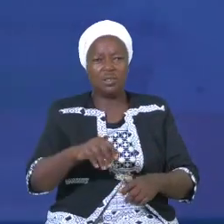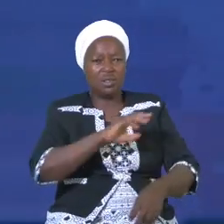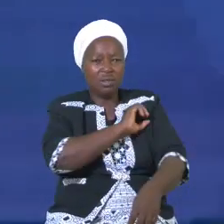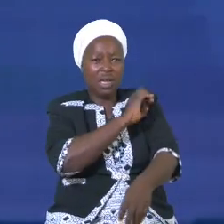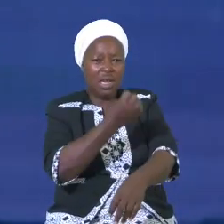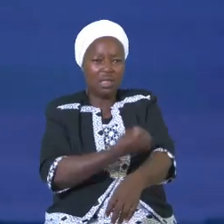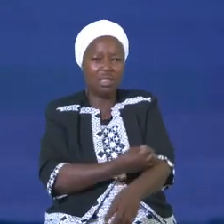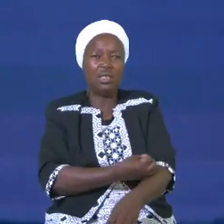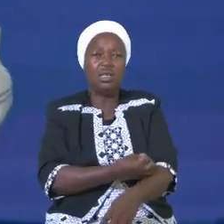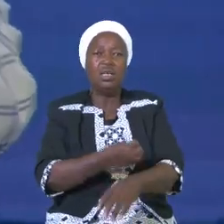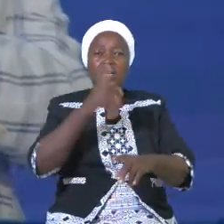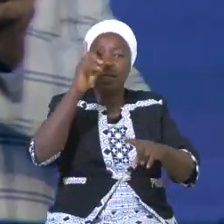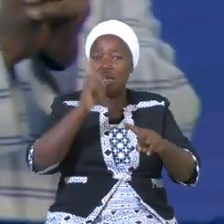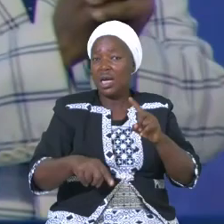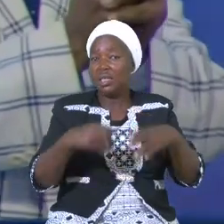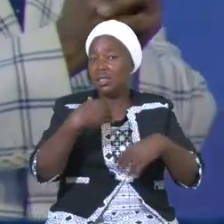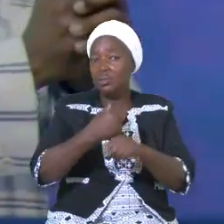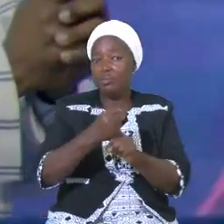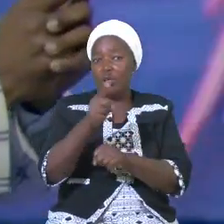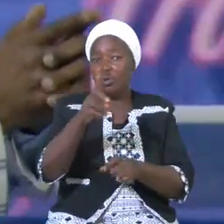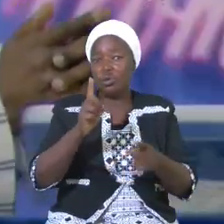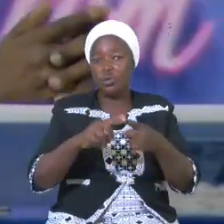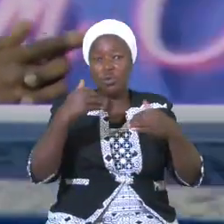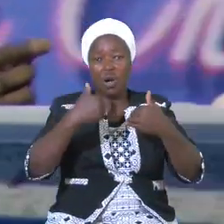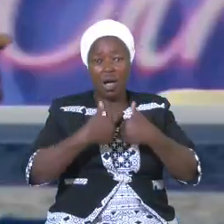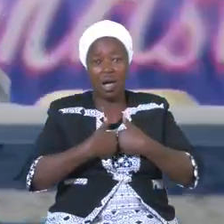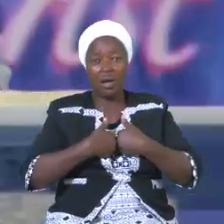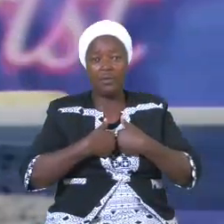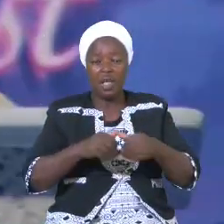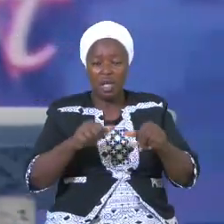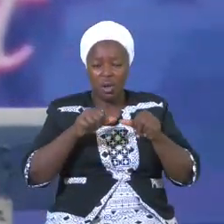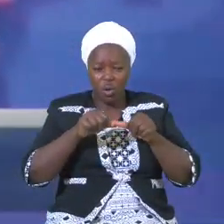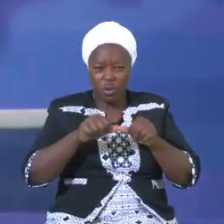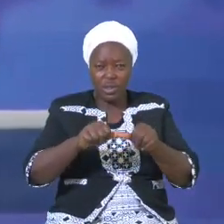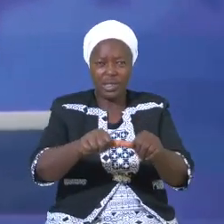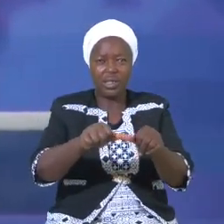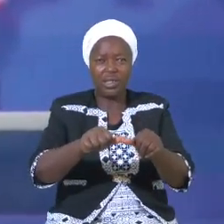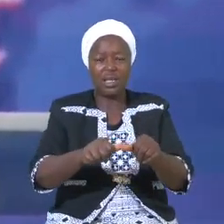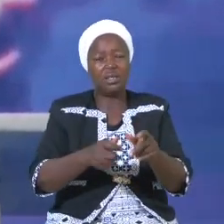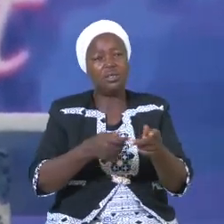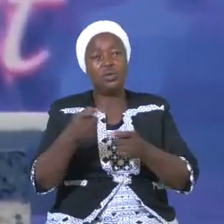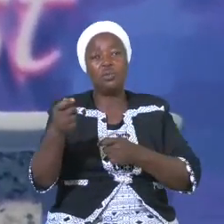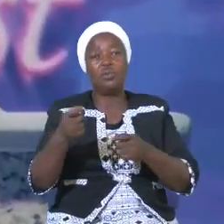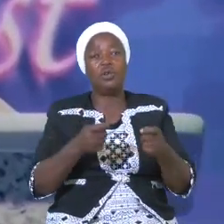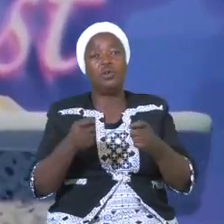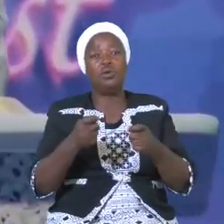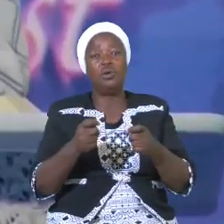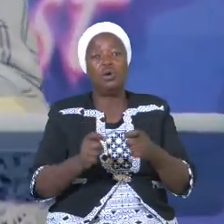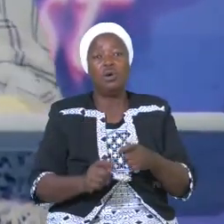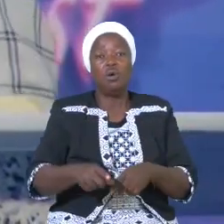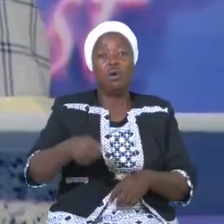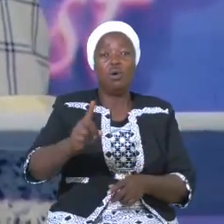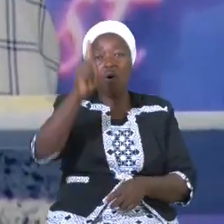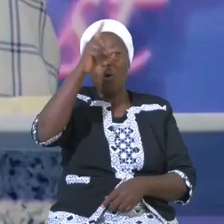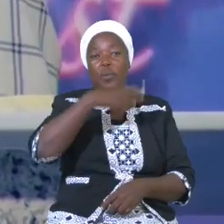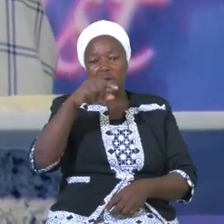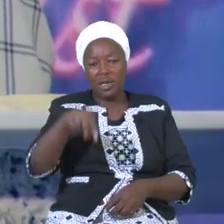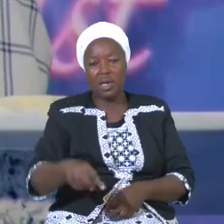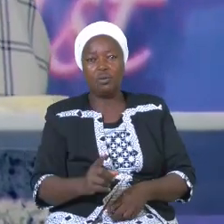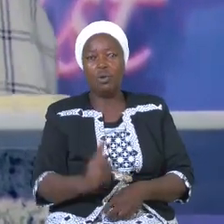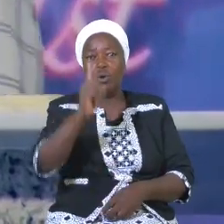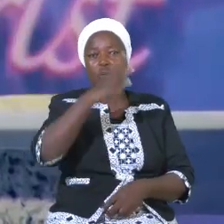cannot make you to have consistent age dominion up and down up and